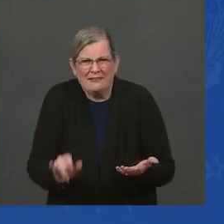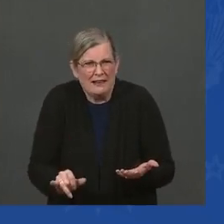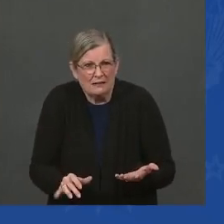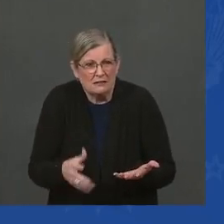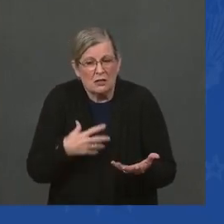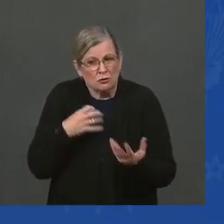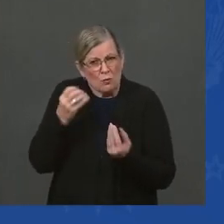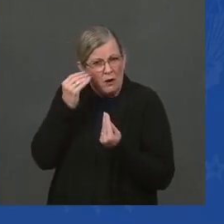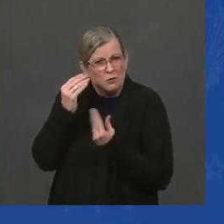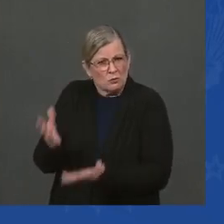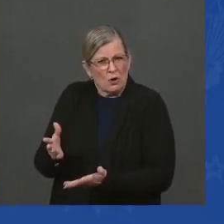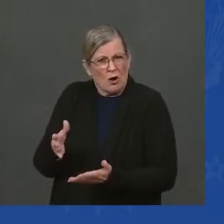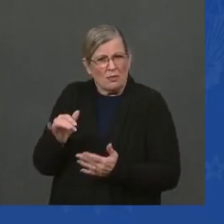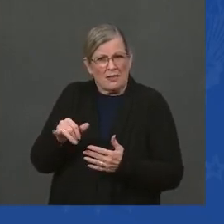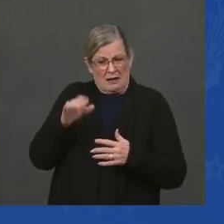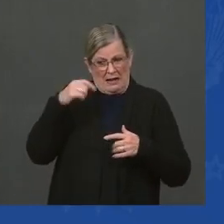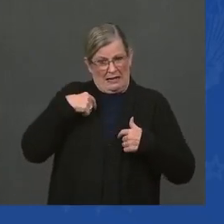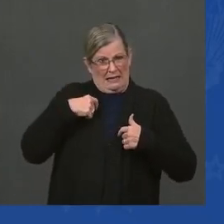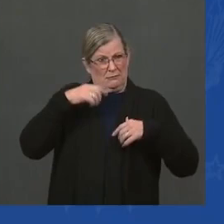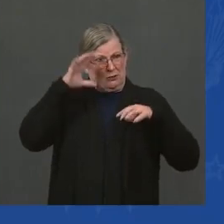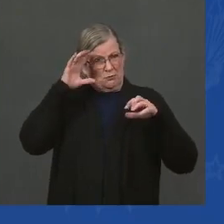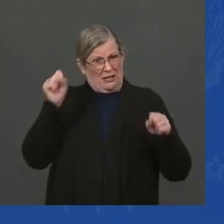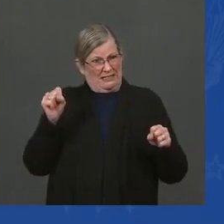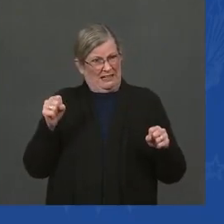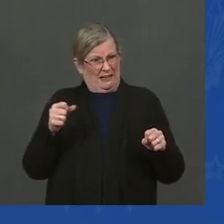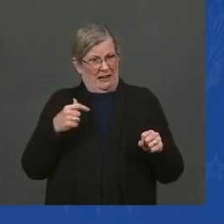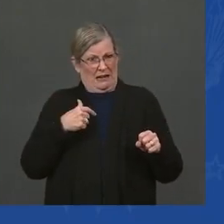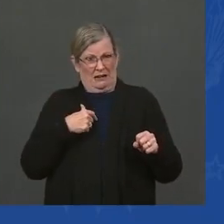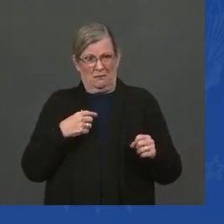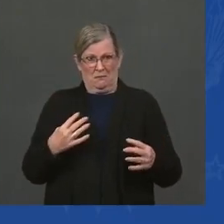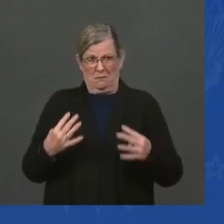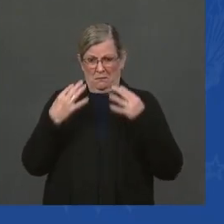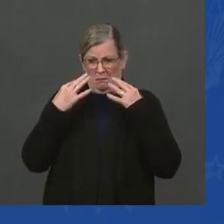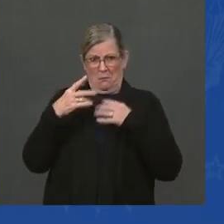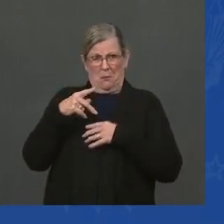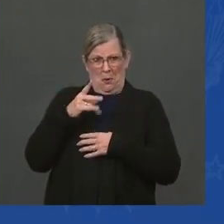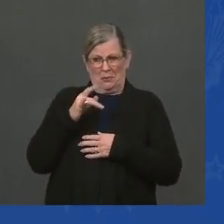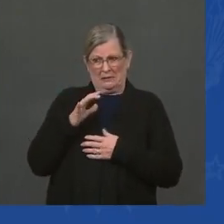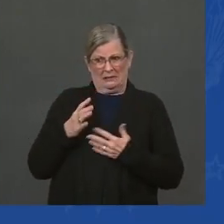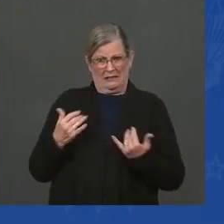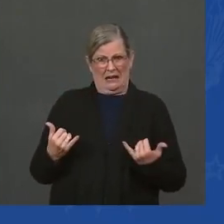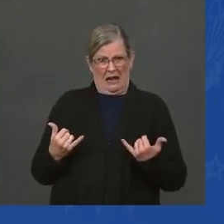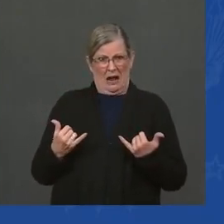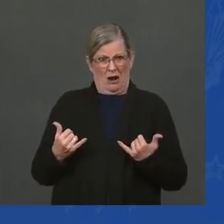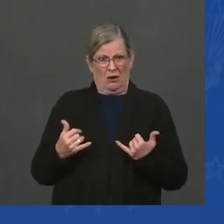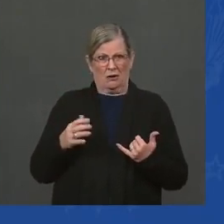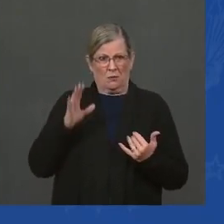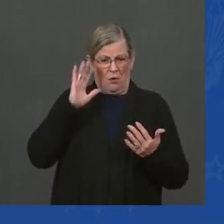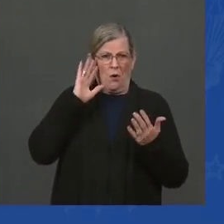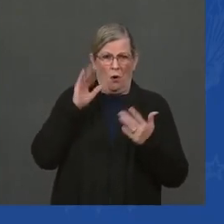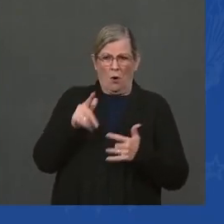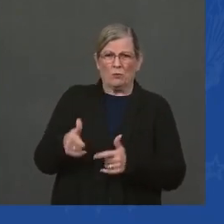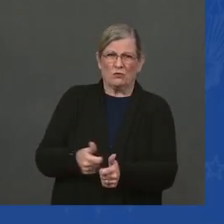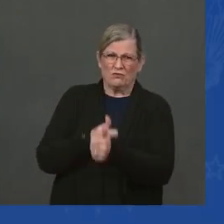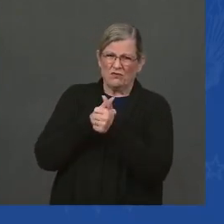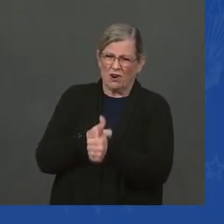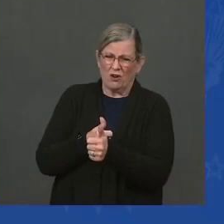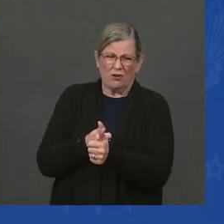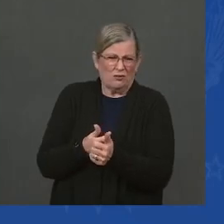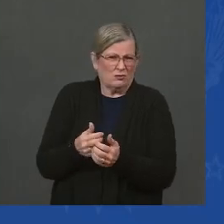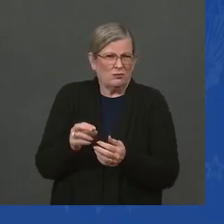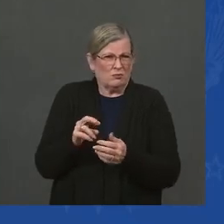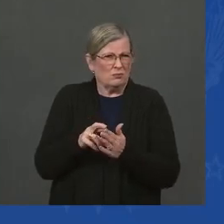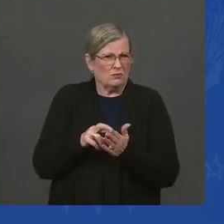not reluctant to say it publicly, that we expect him to play by the rules of the road. We're not going to change our attitude